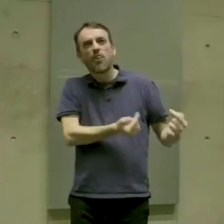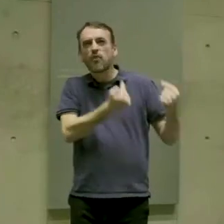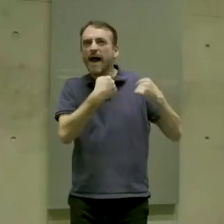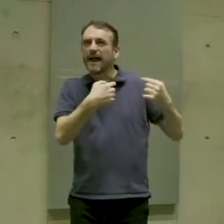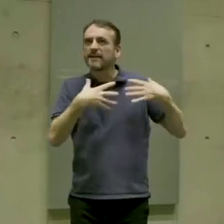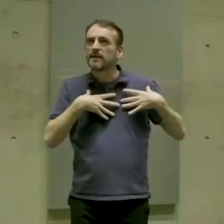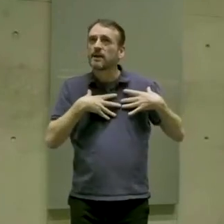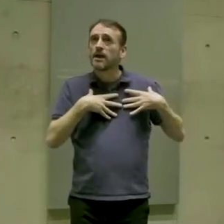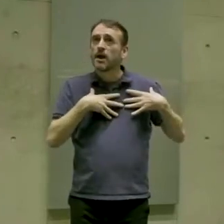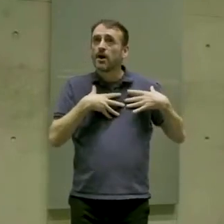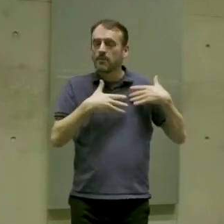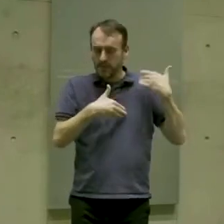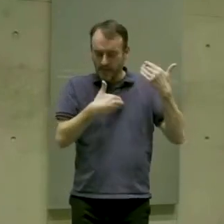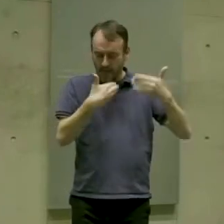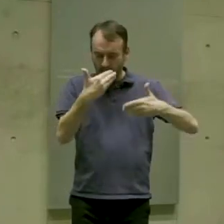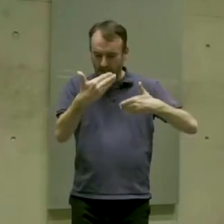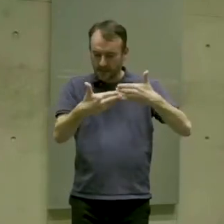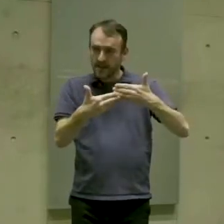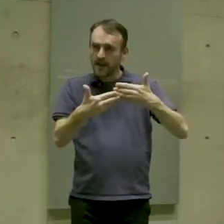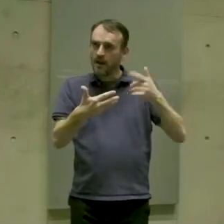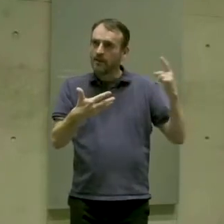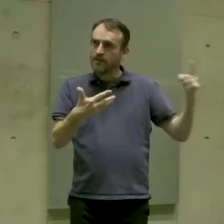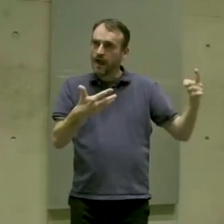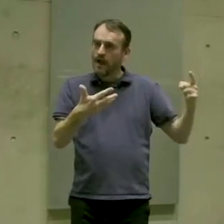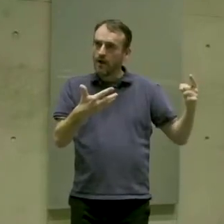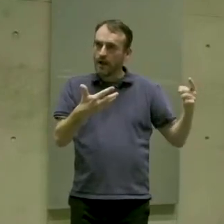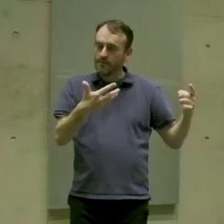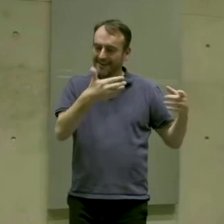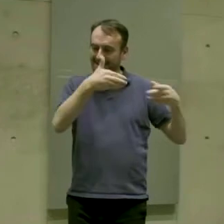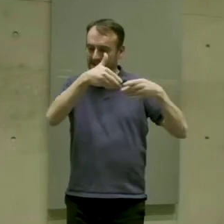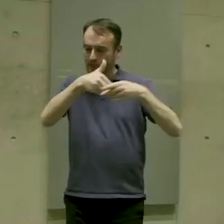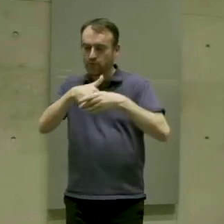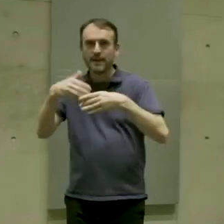almost inevitably it started creeping into the game's voice.